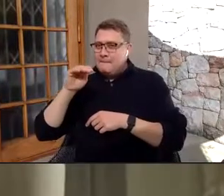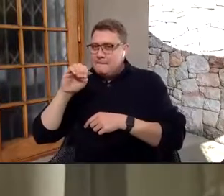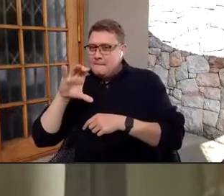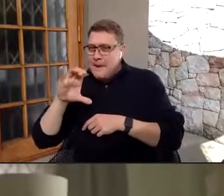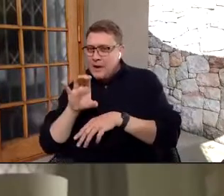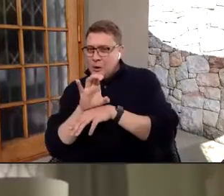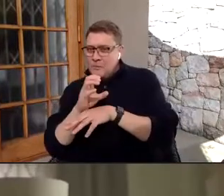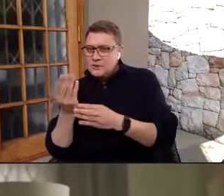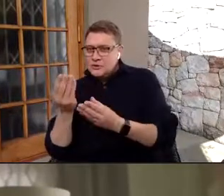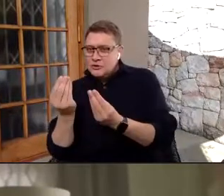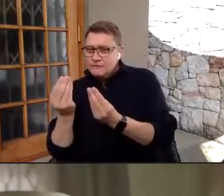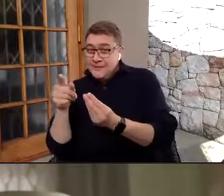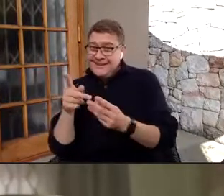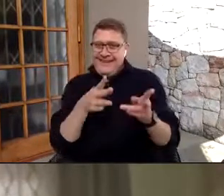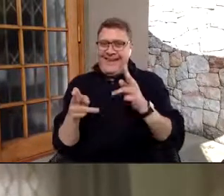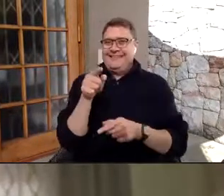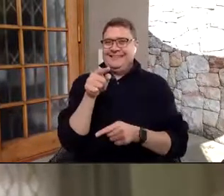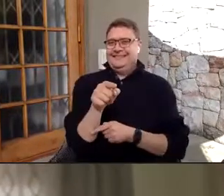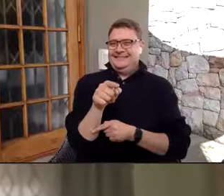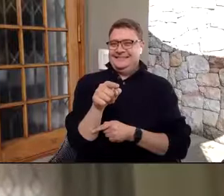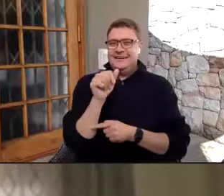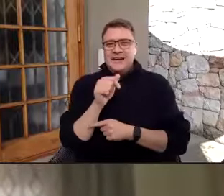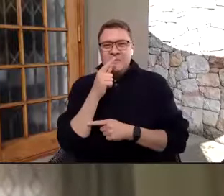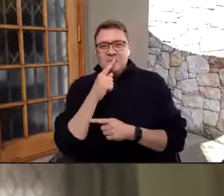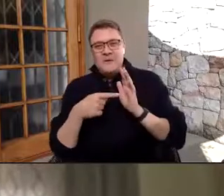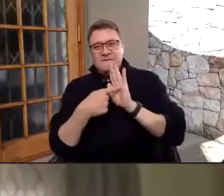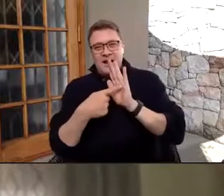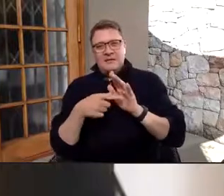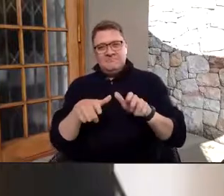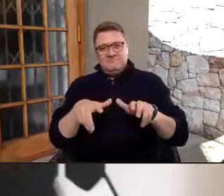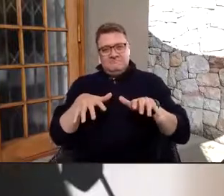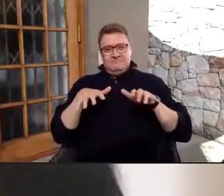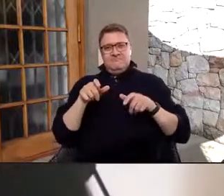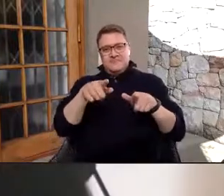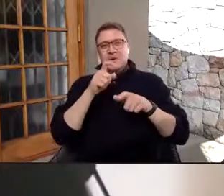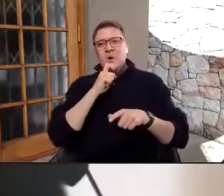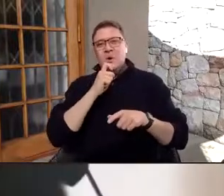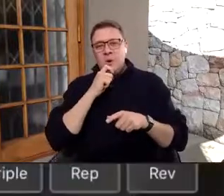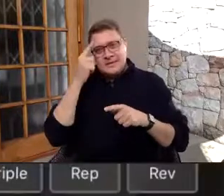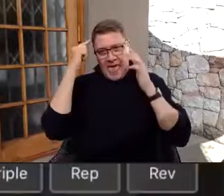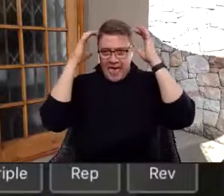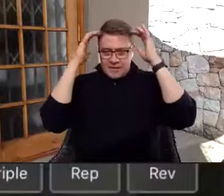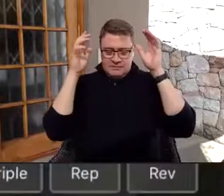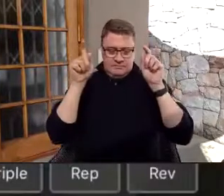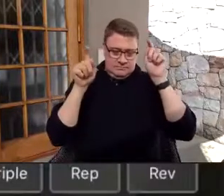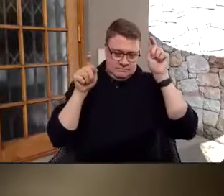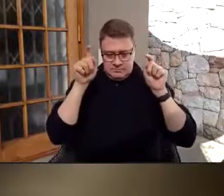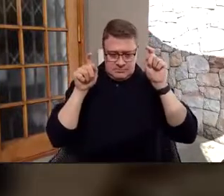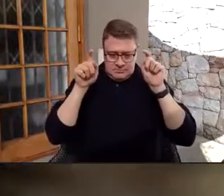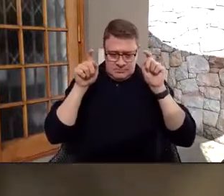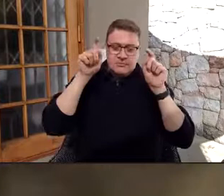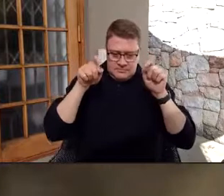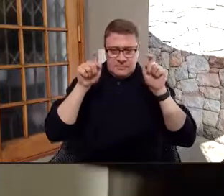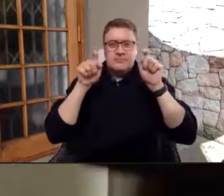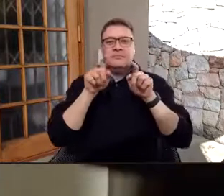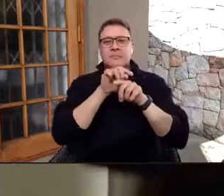like this one. We zoom out to reveal Sadie editing the film. She uses her head to use switch control, navigating an on-screen keyboard.